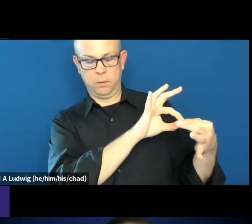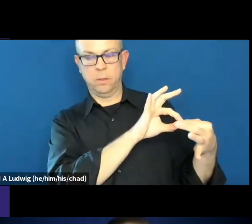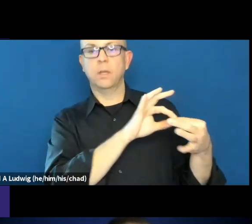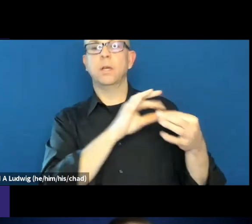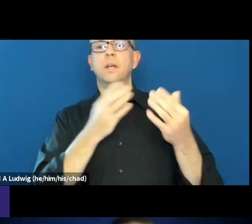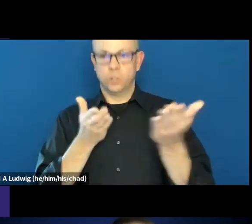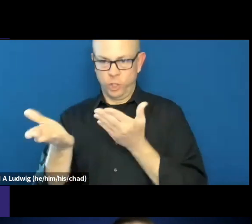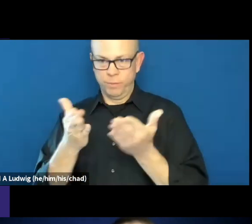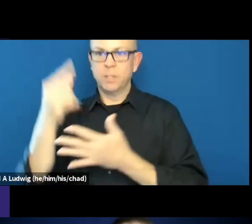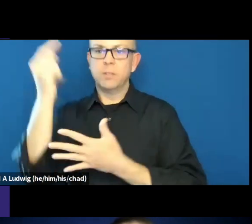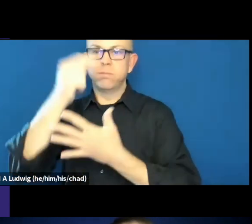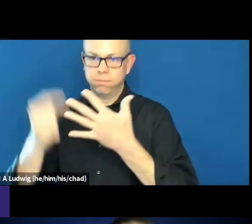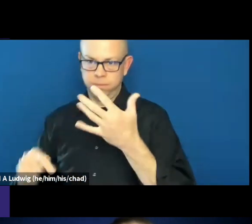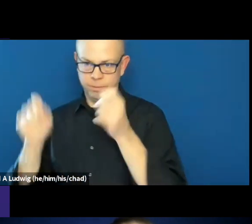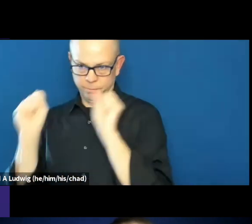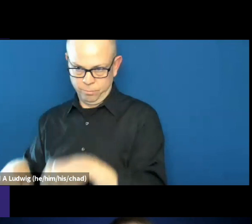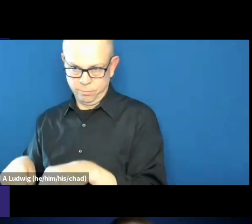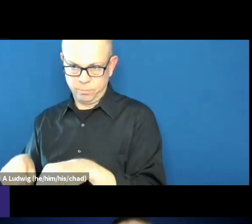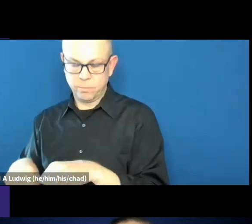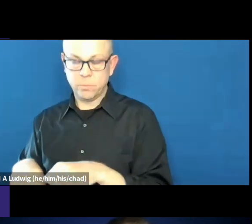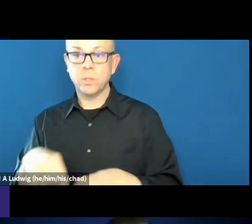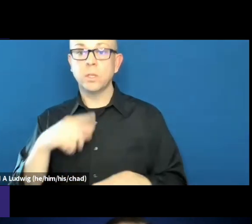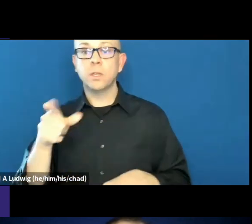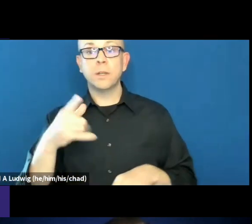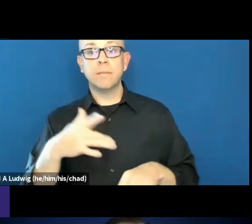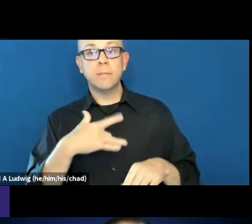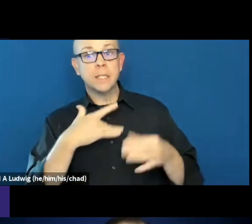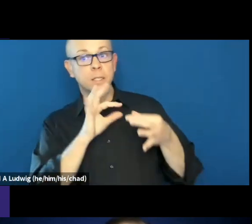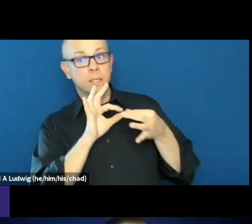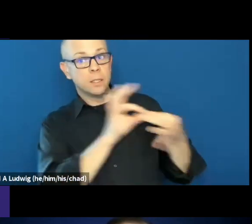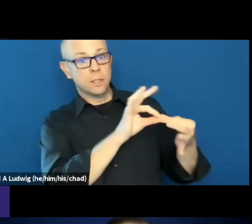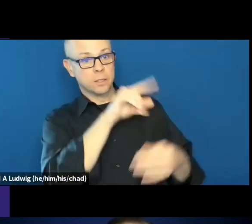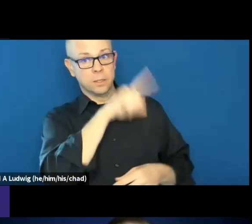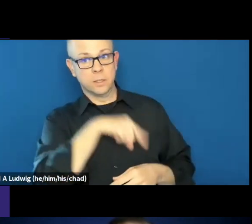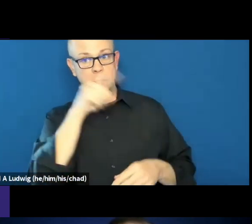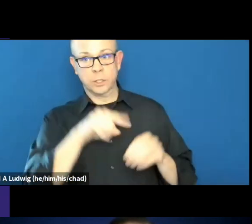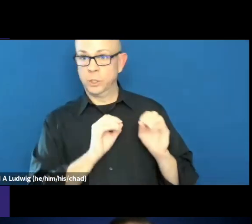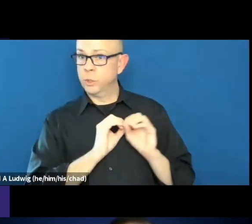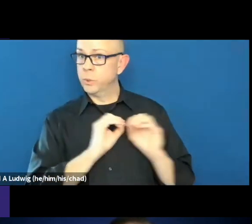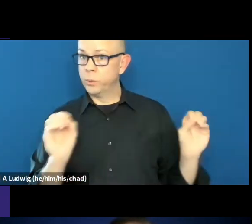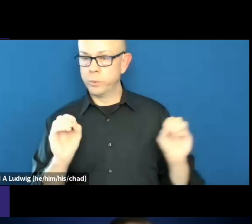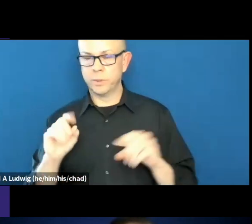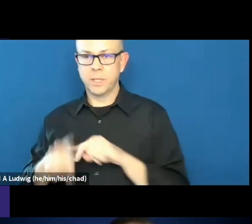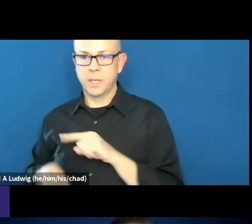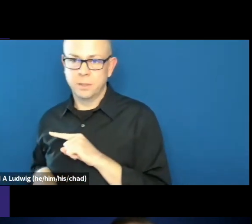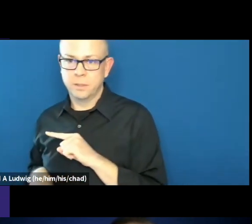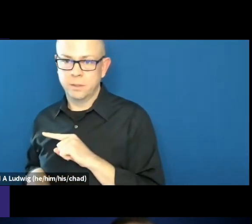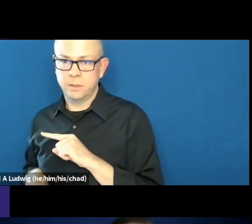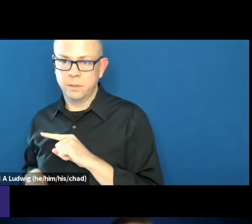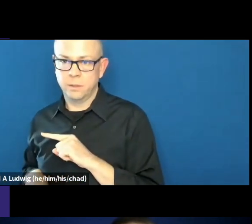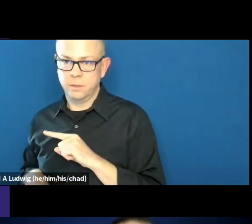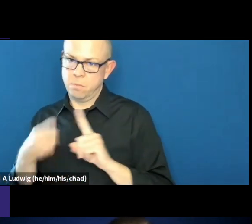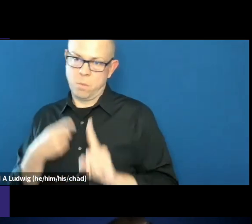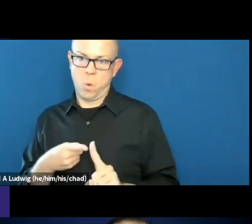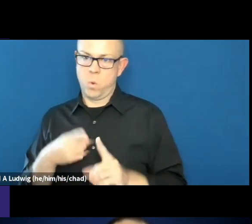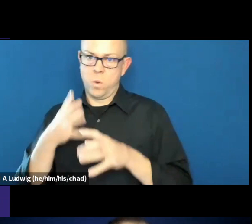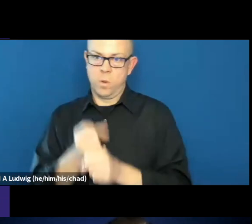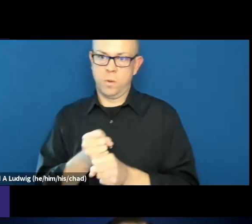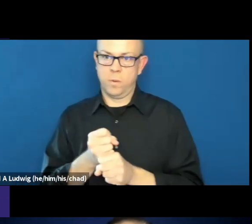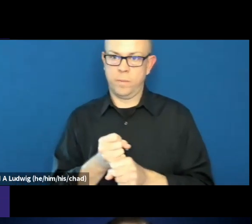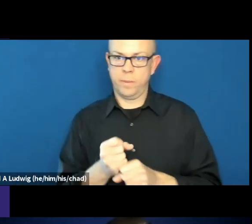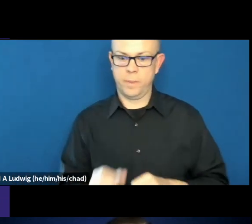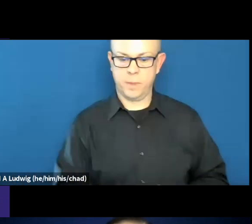these are the kinds of things that we had talked about that we can get involved with. If it's not listed